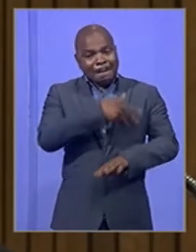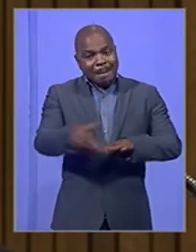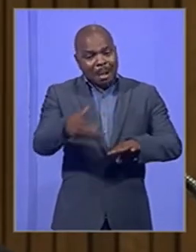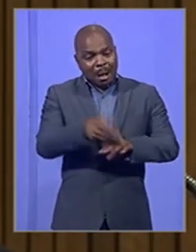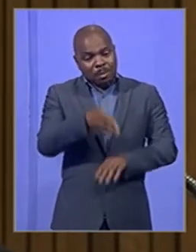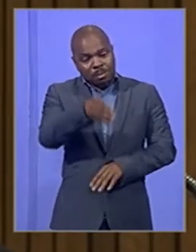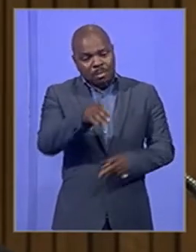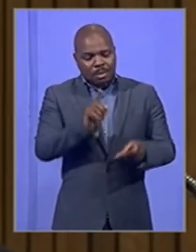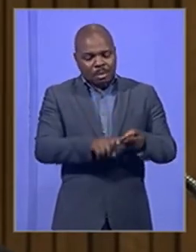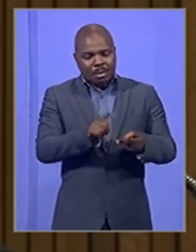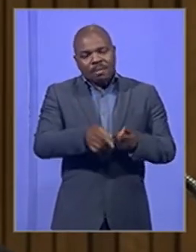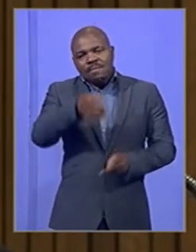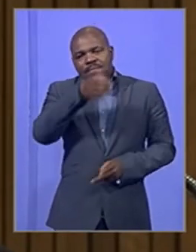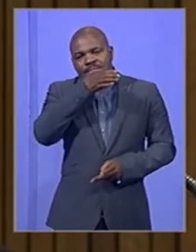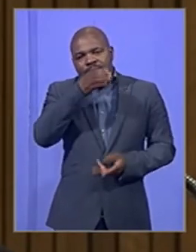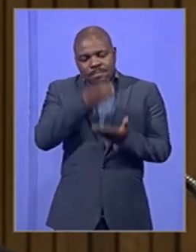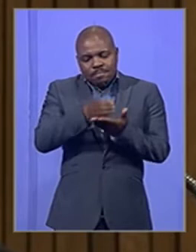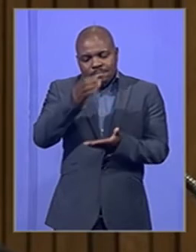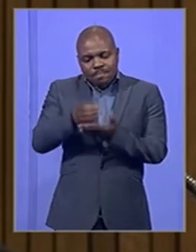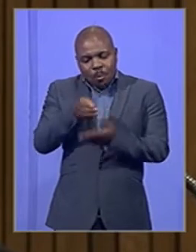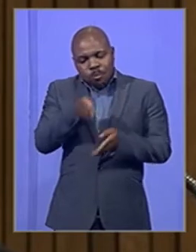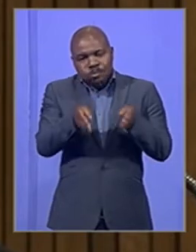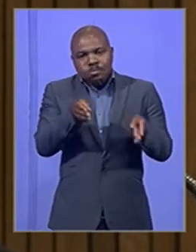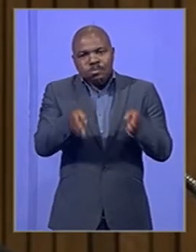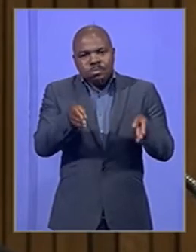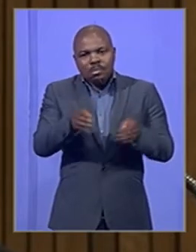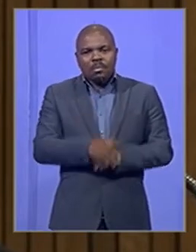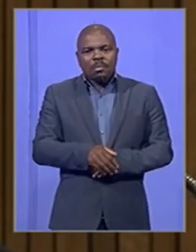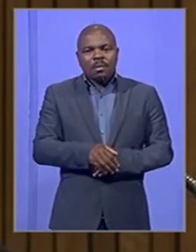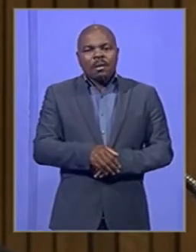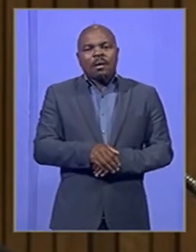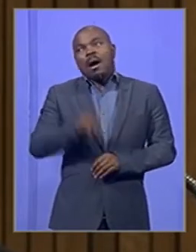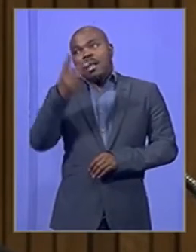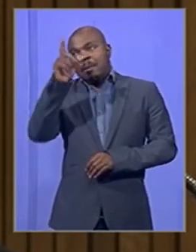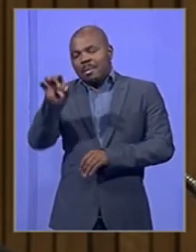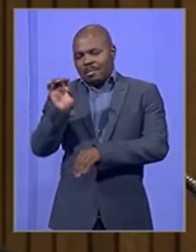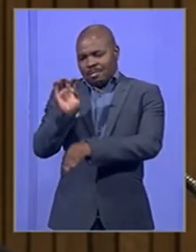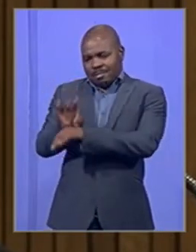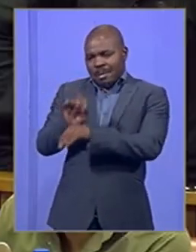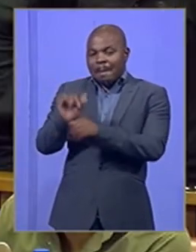of alcohol. Someone advised them to clean